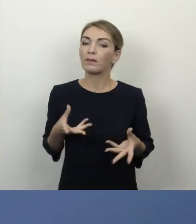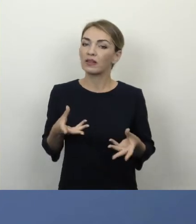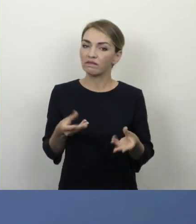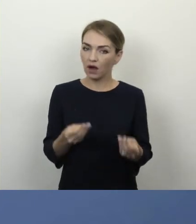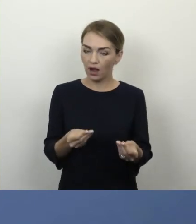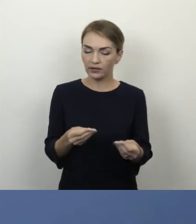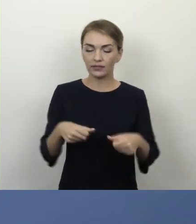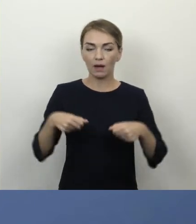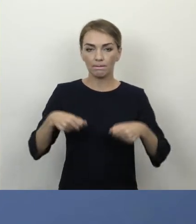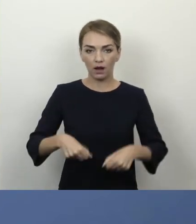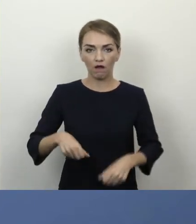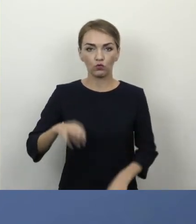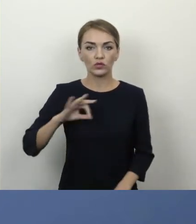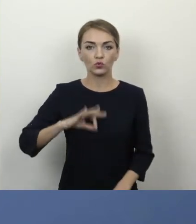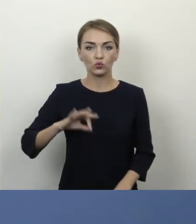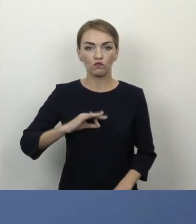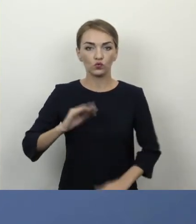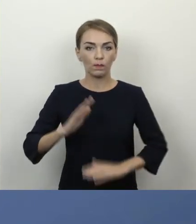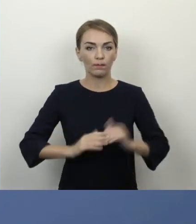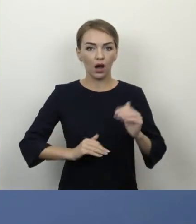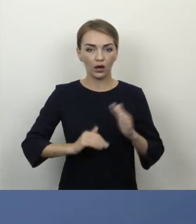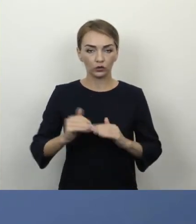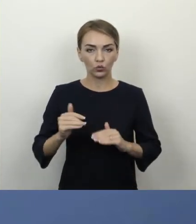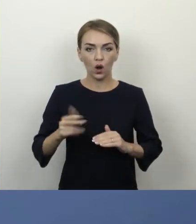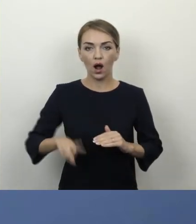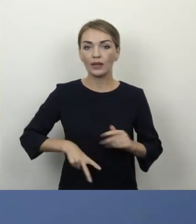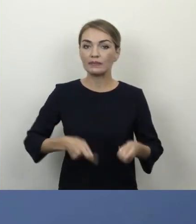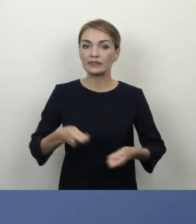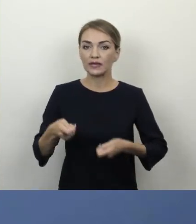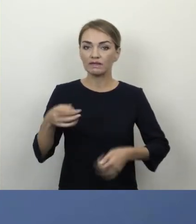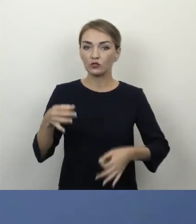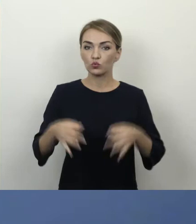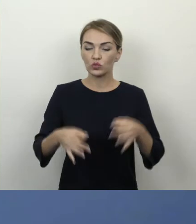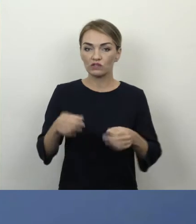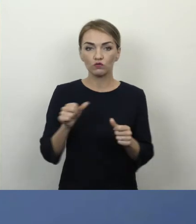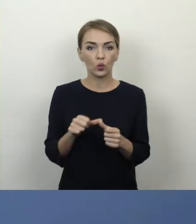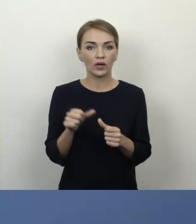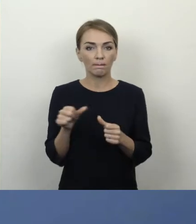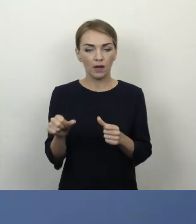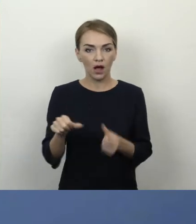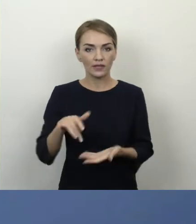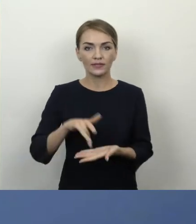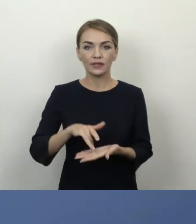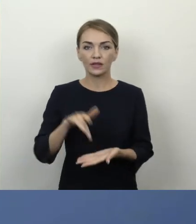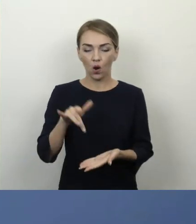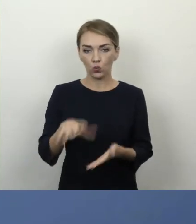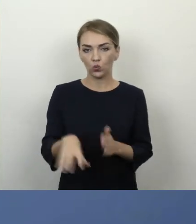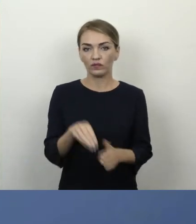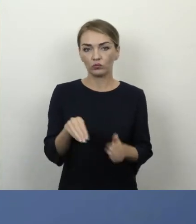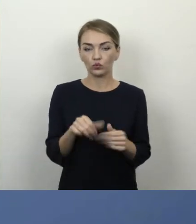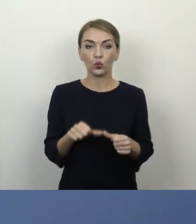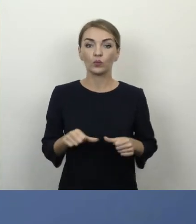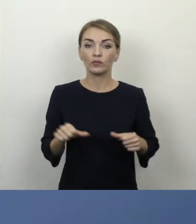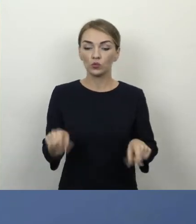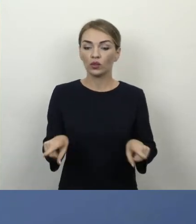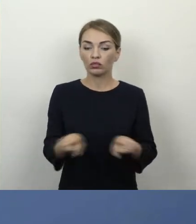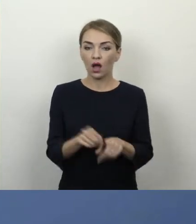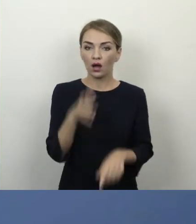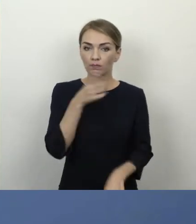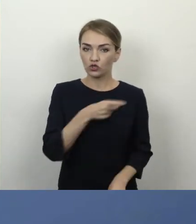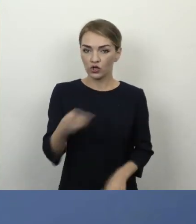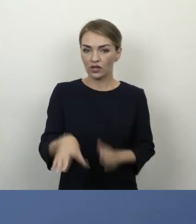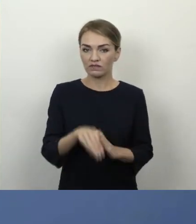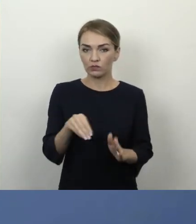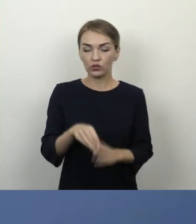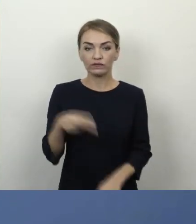Supreme Court, which have impact over the application of the law by